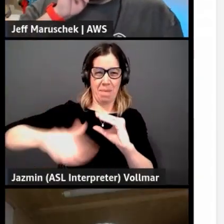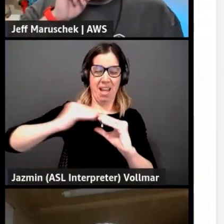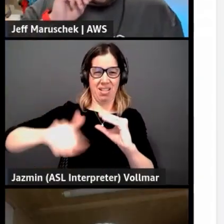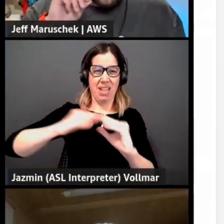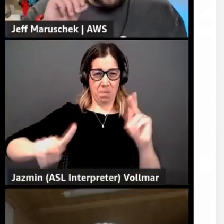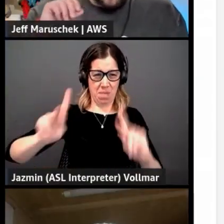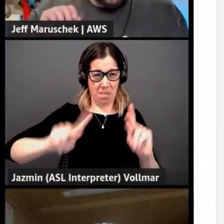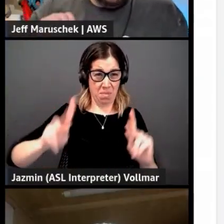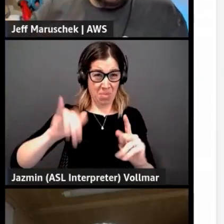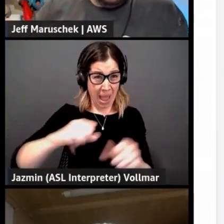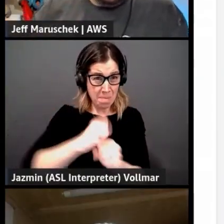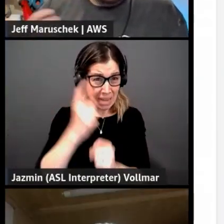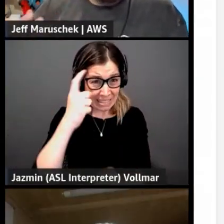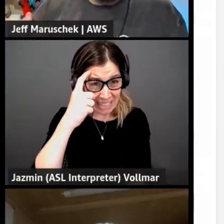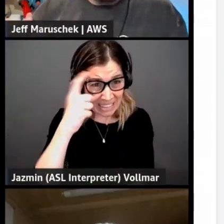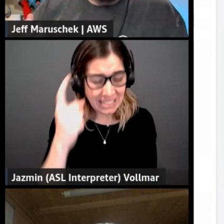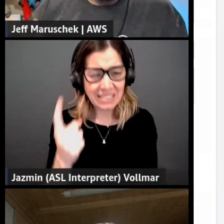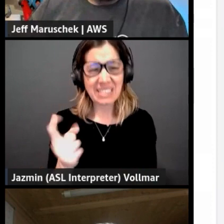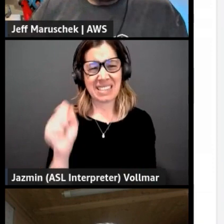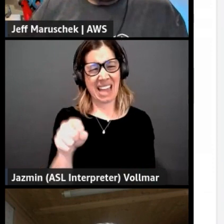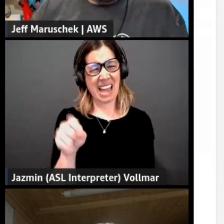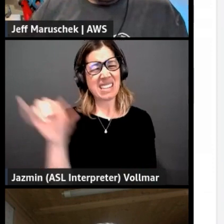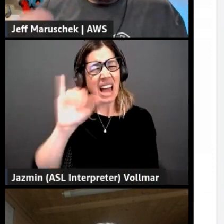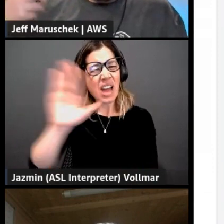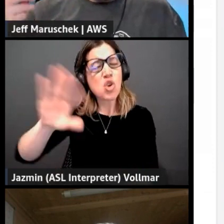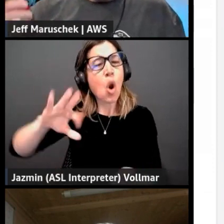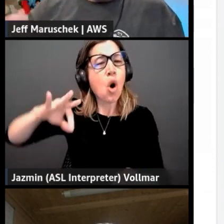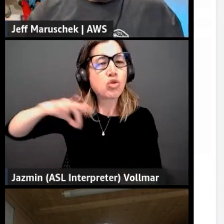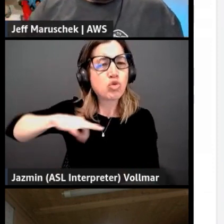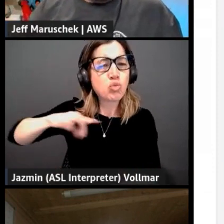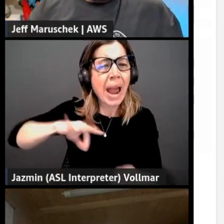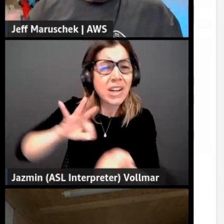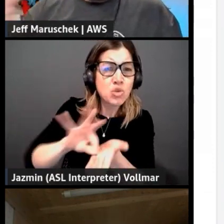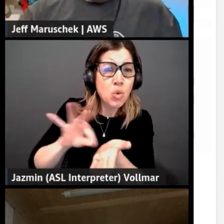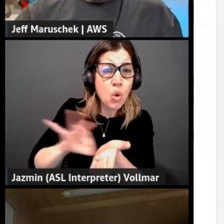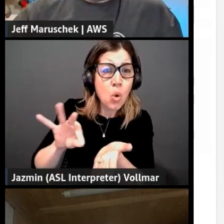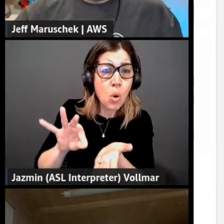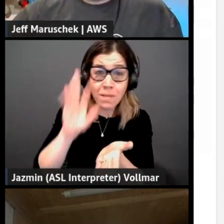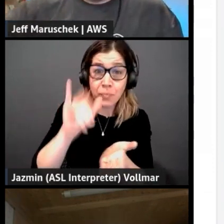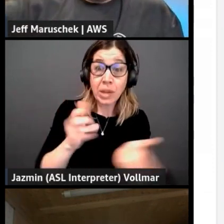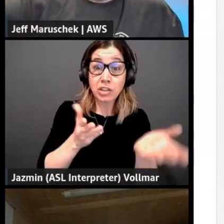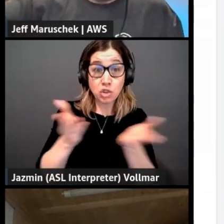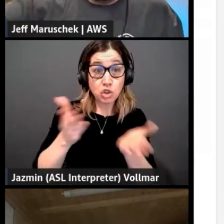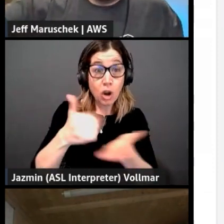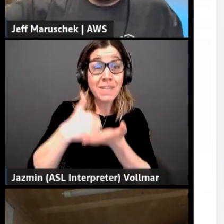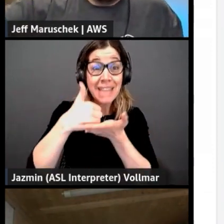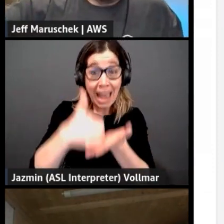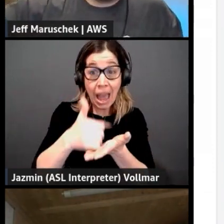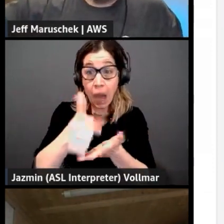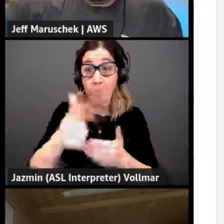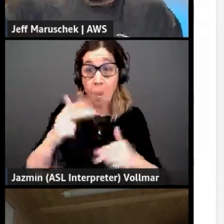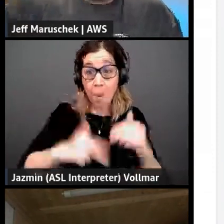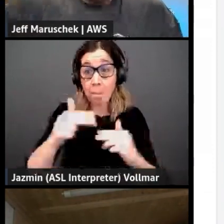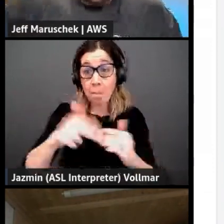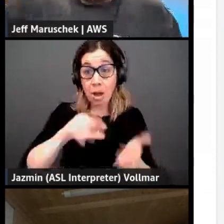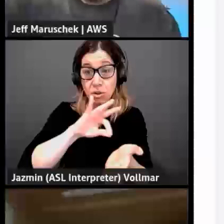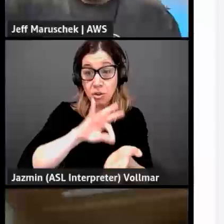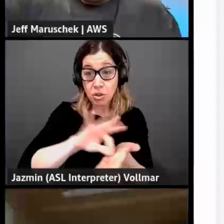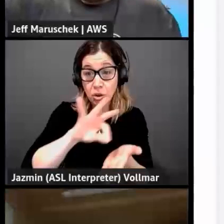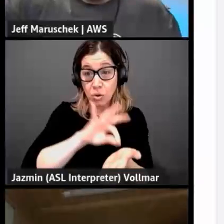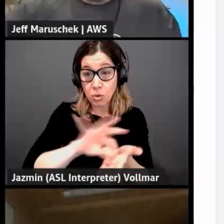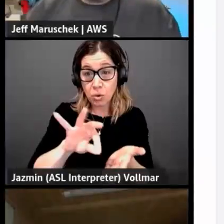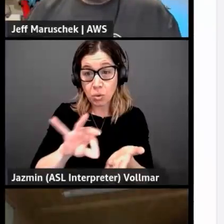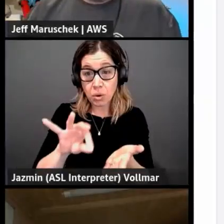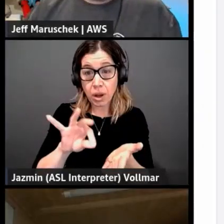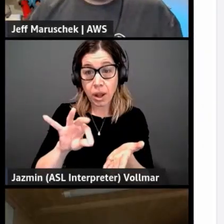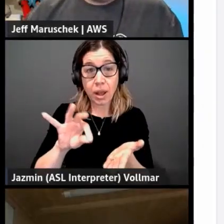that it's almost like your credit score, and the service is helping you build the credit for this IP address with all of the